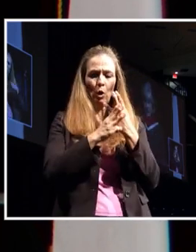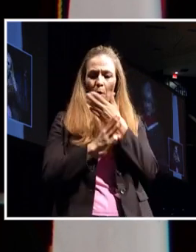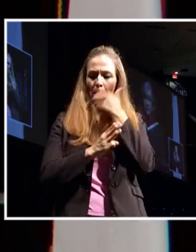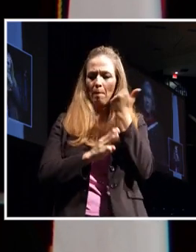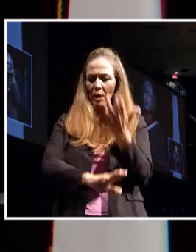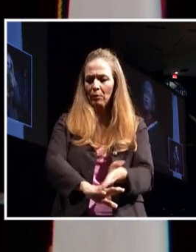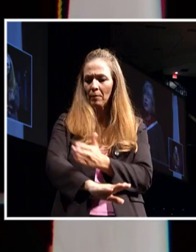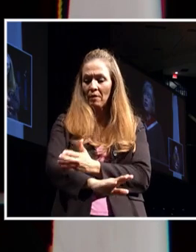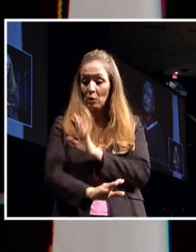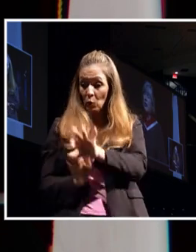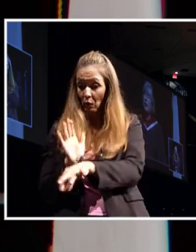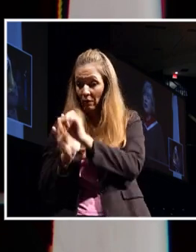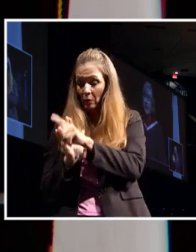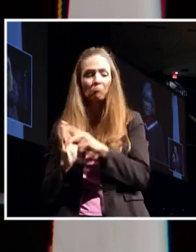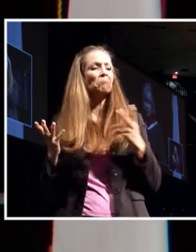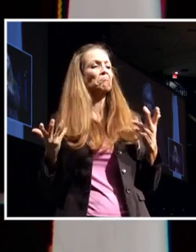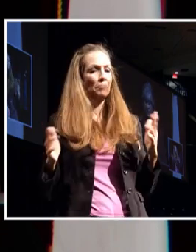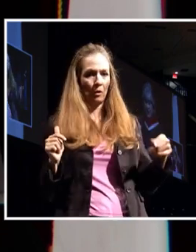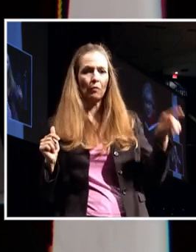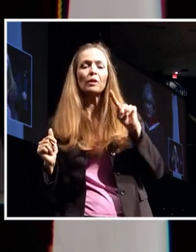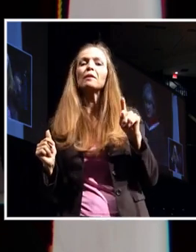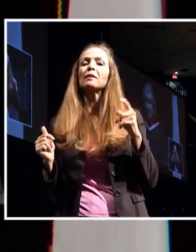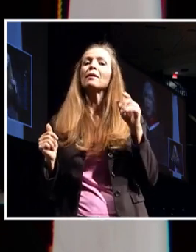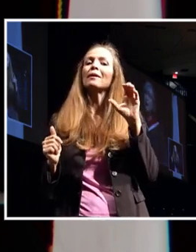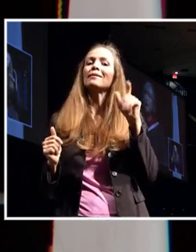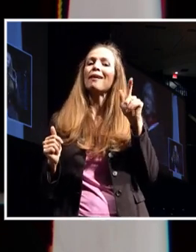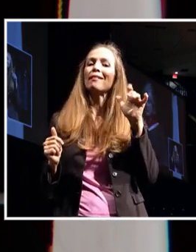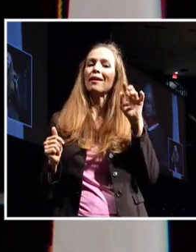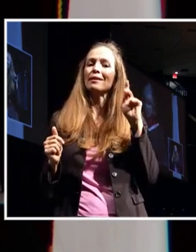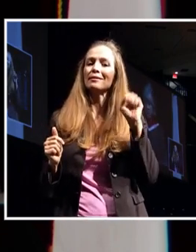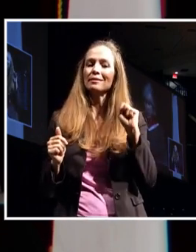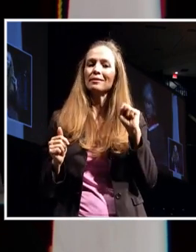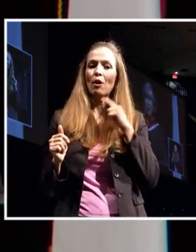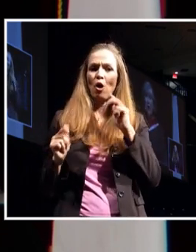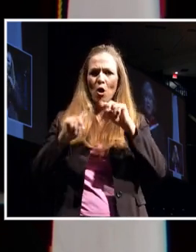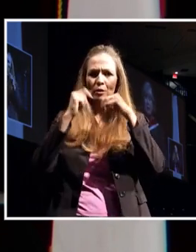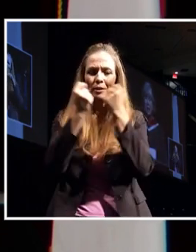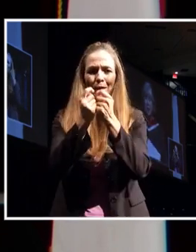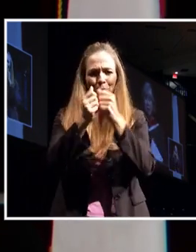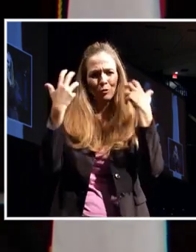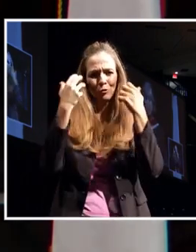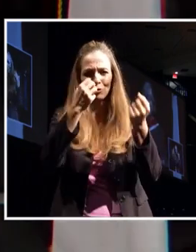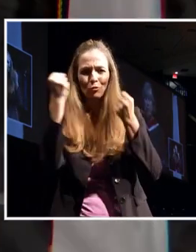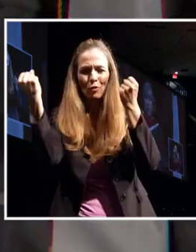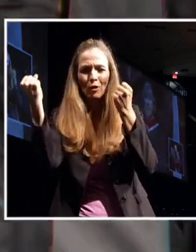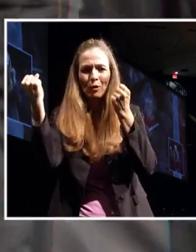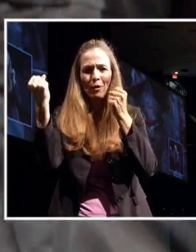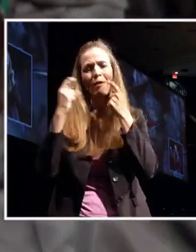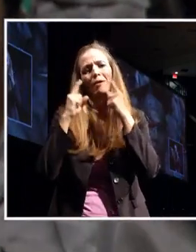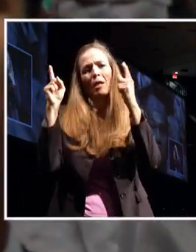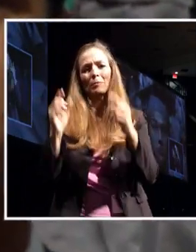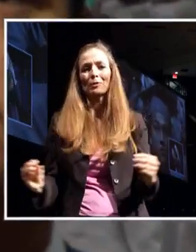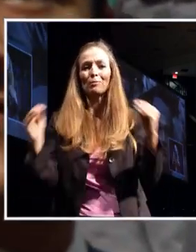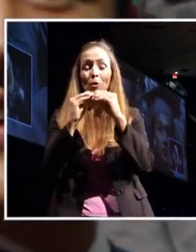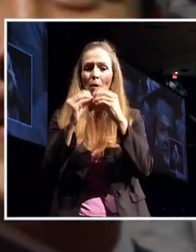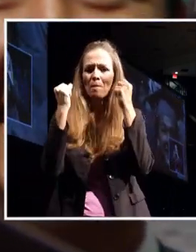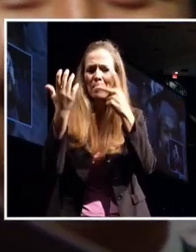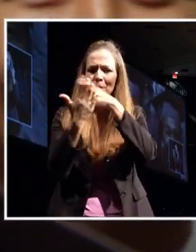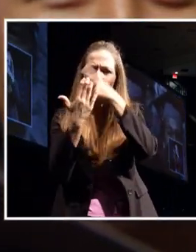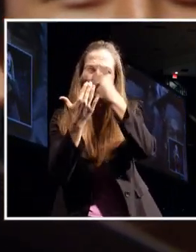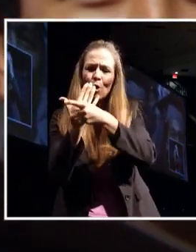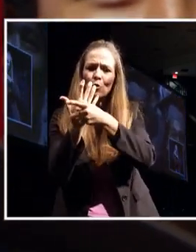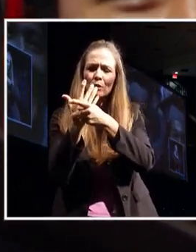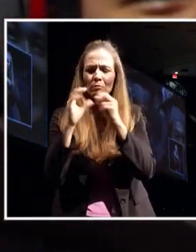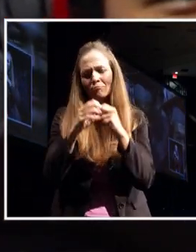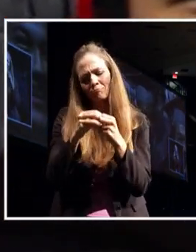found it." You have already done that for Cy Lakes. Our teams are stronger and have accomplished more. Our many programs